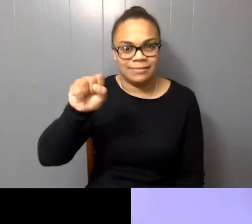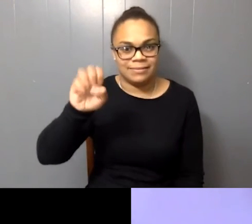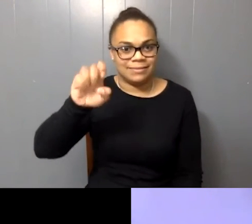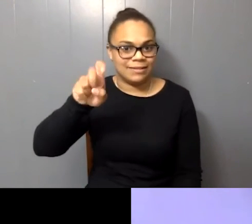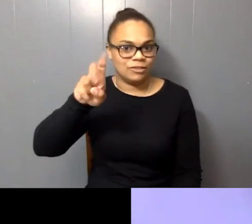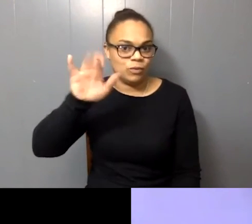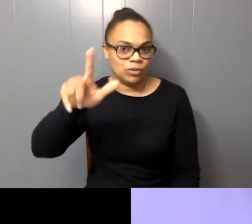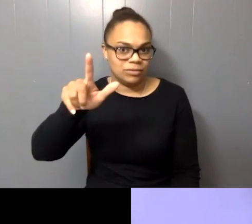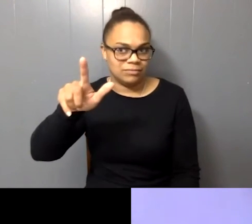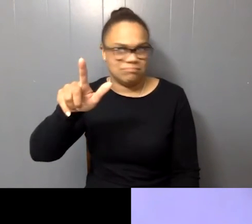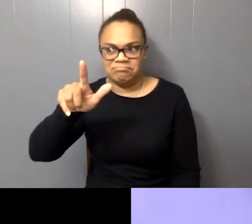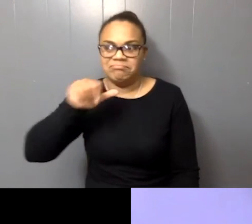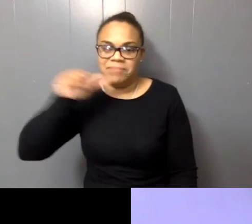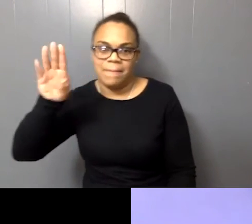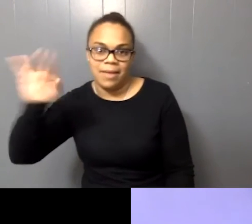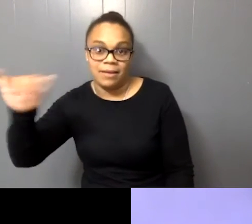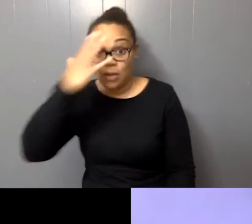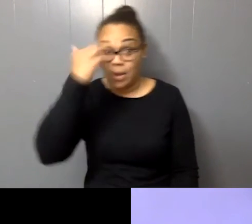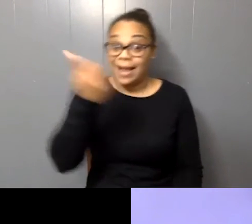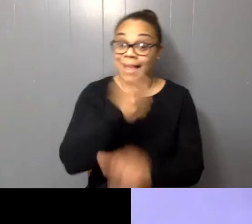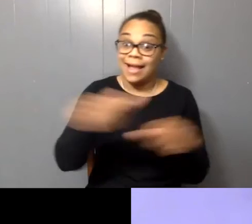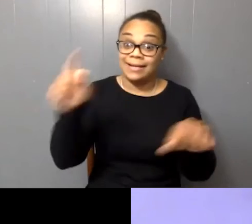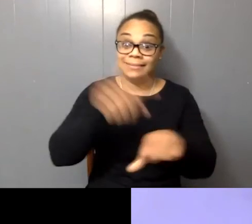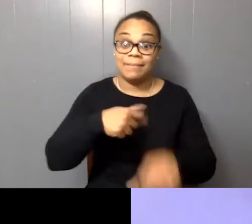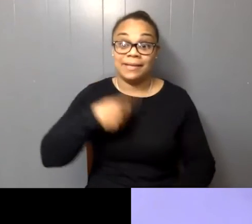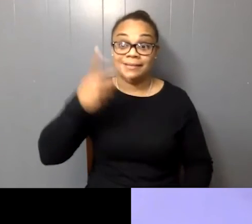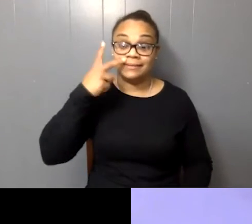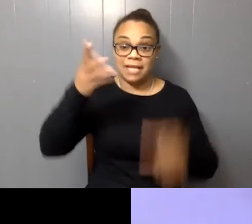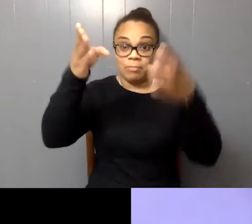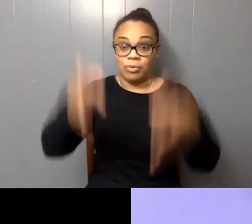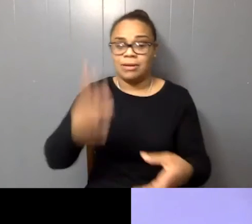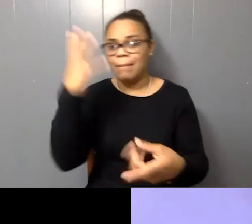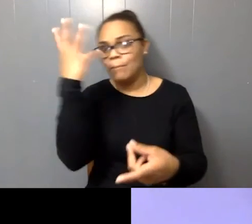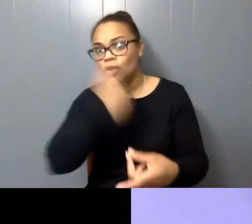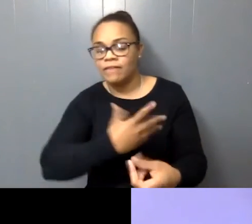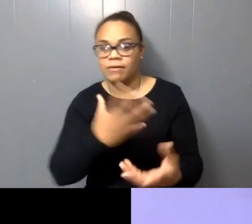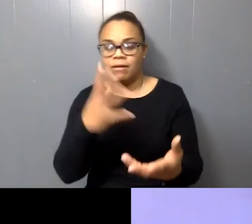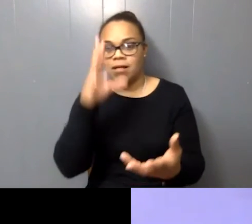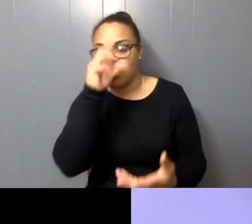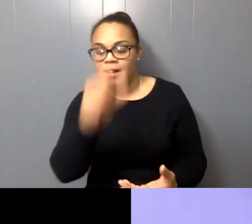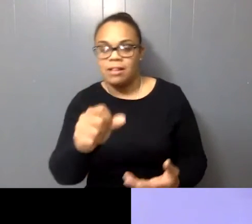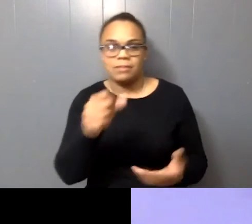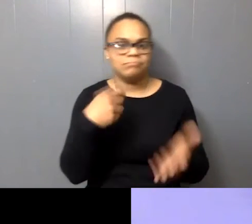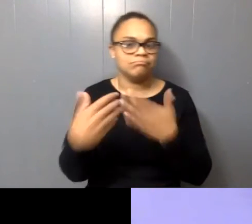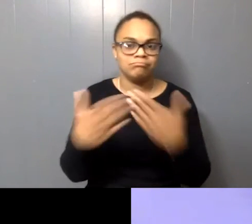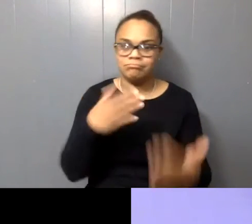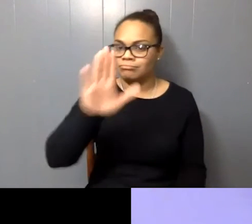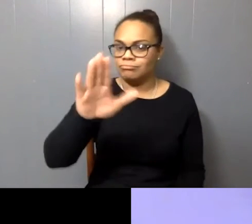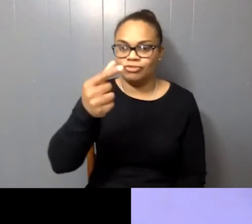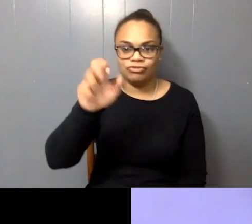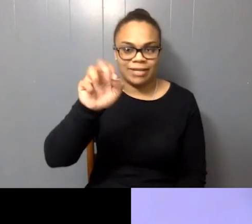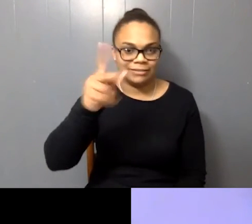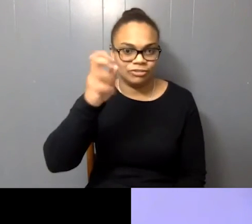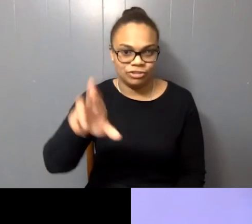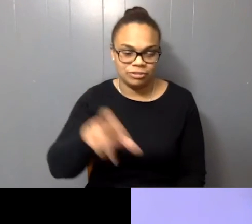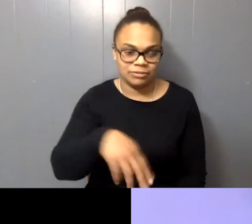view as beautiful or attractive, it doesn't matter like what gender they are. It doesn't matter if they are a transgender person, if they go by